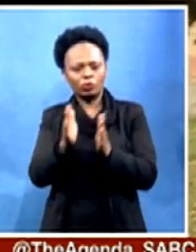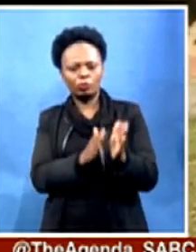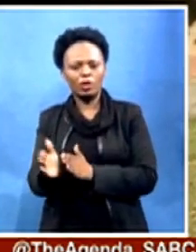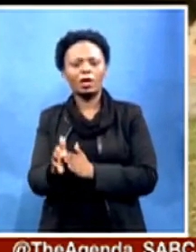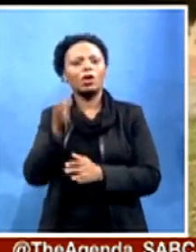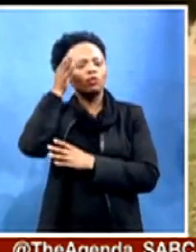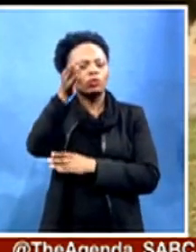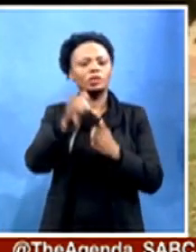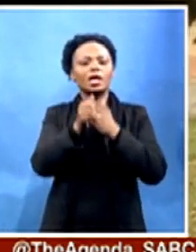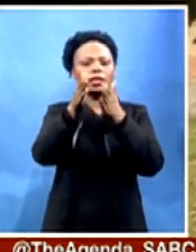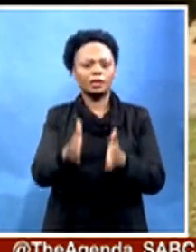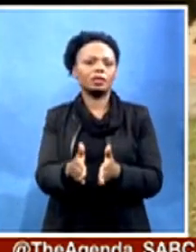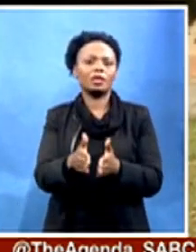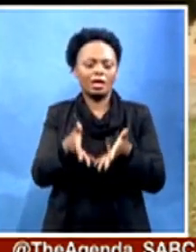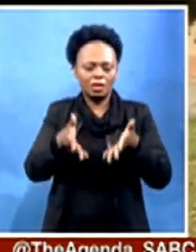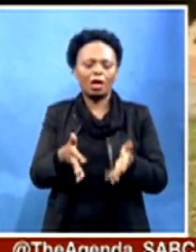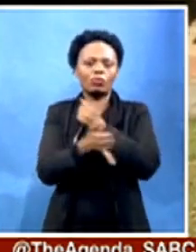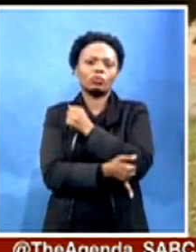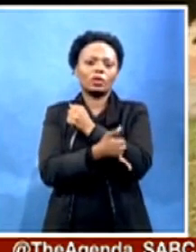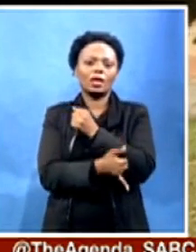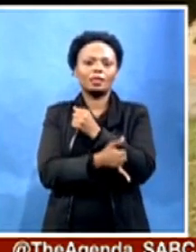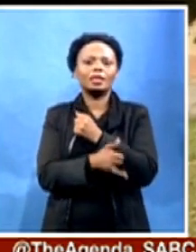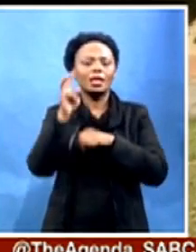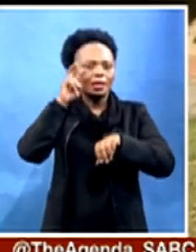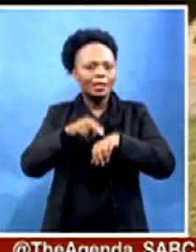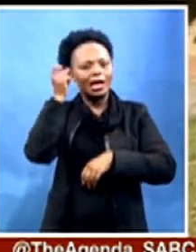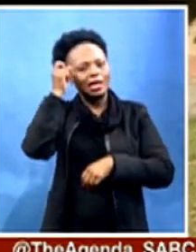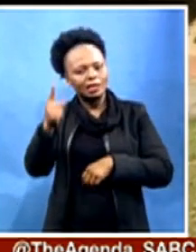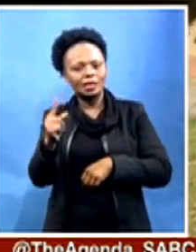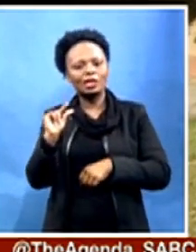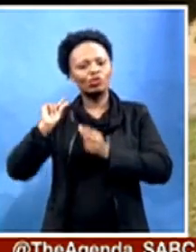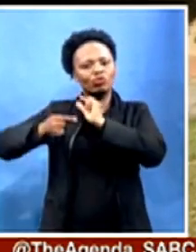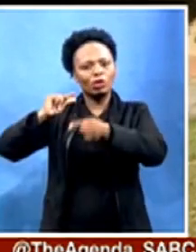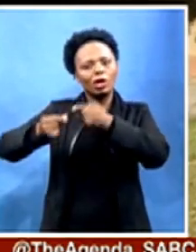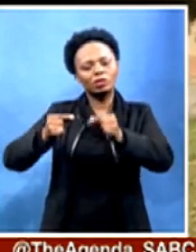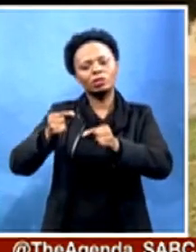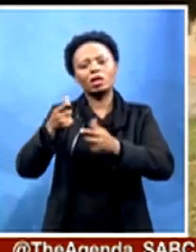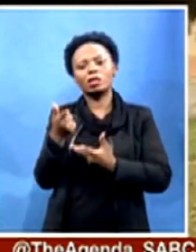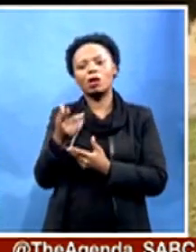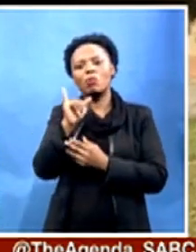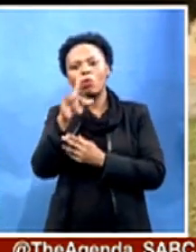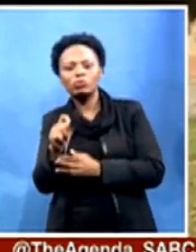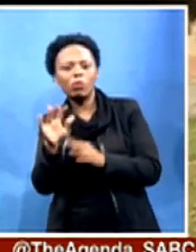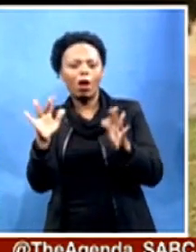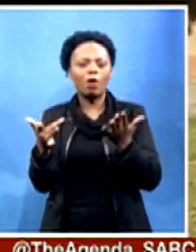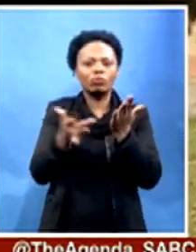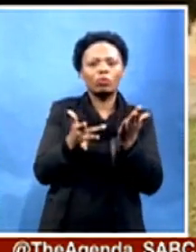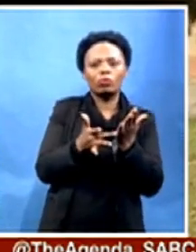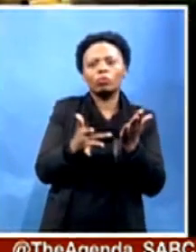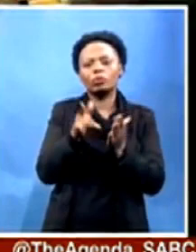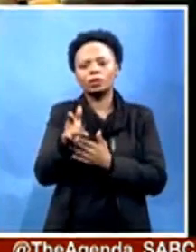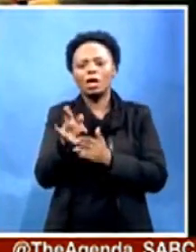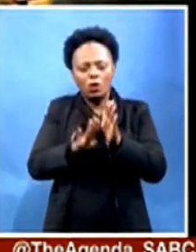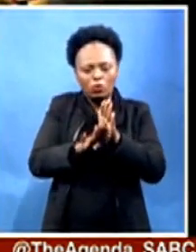are going to understand the next generation industry and how it's evolving, they need to evolve with the technology that is transforming this